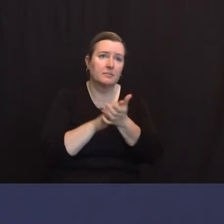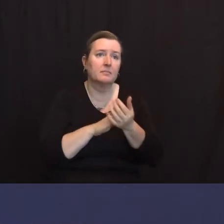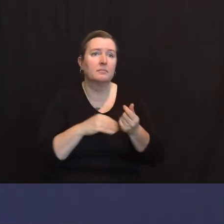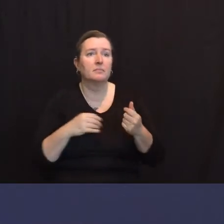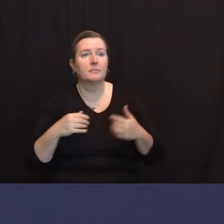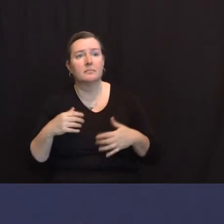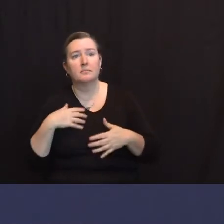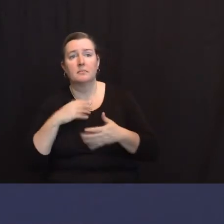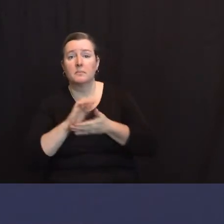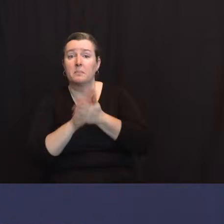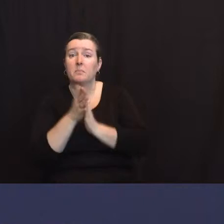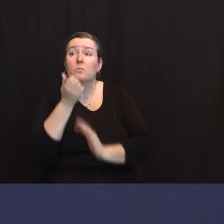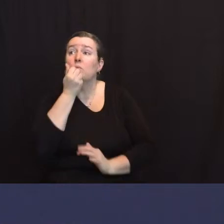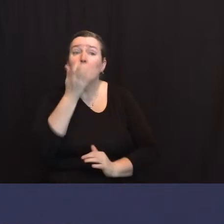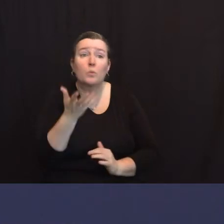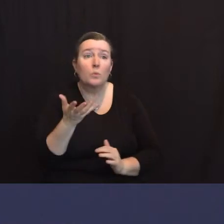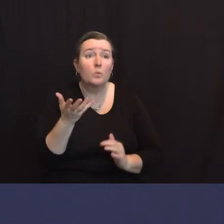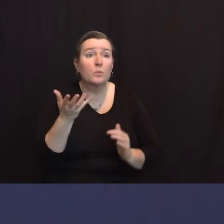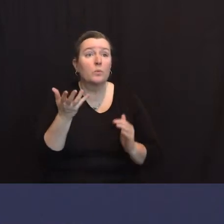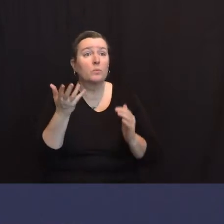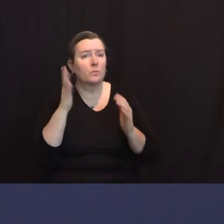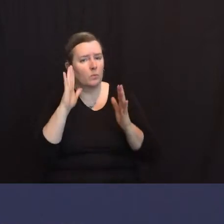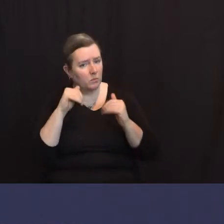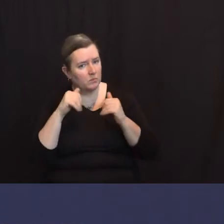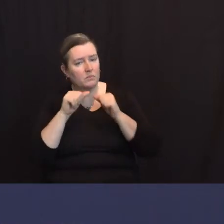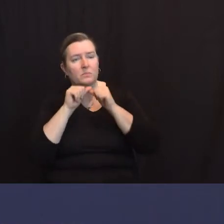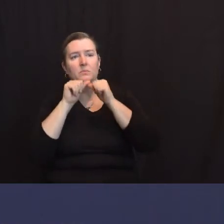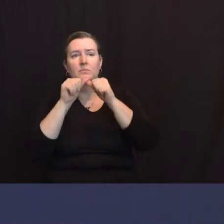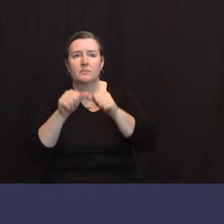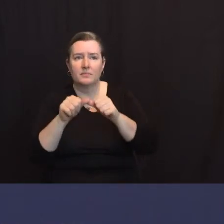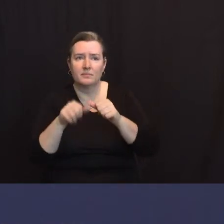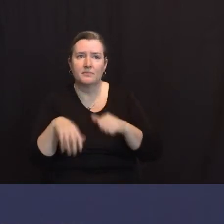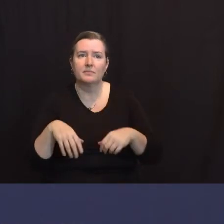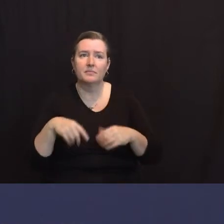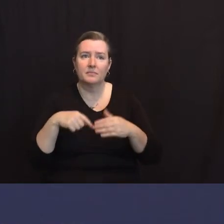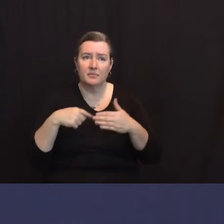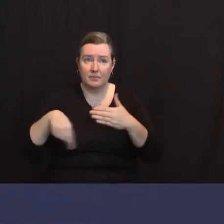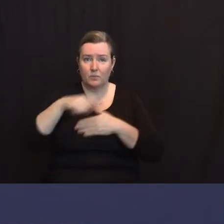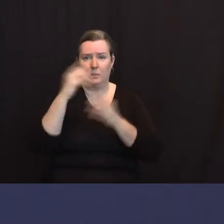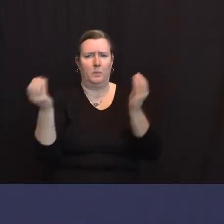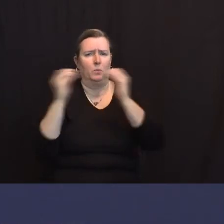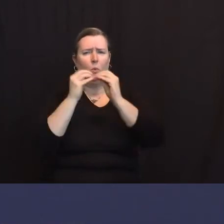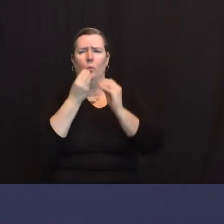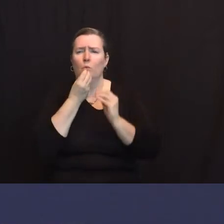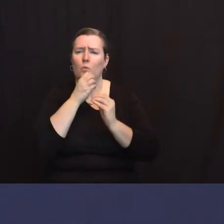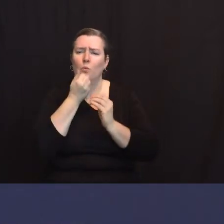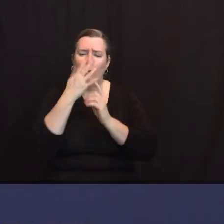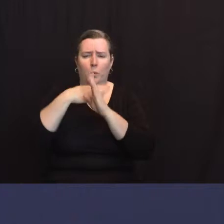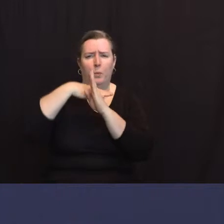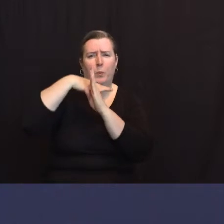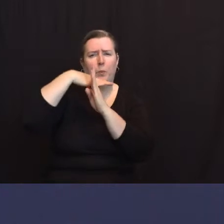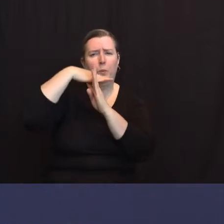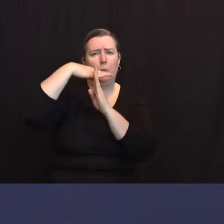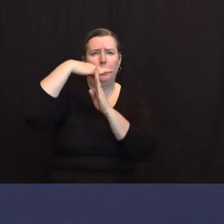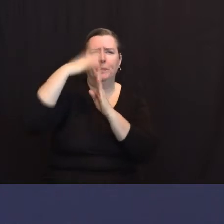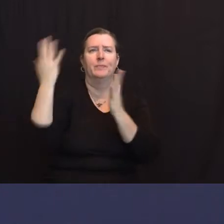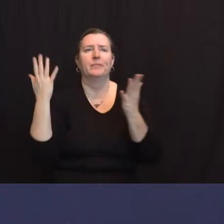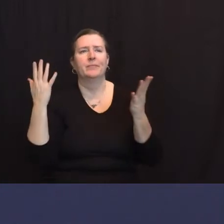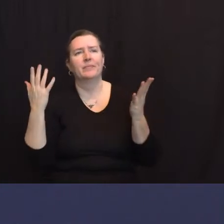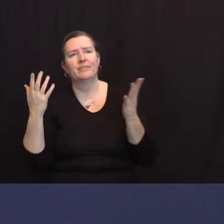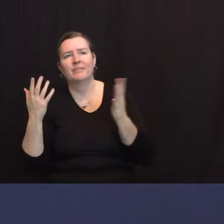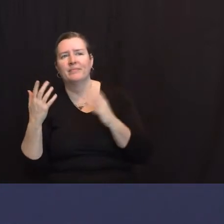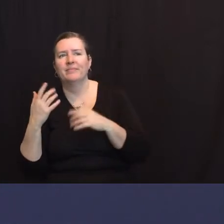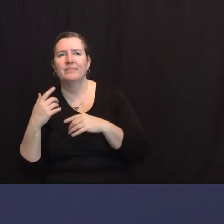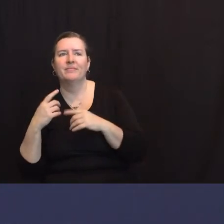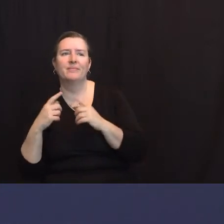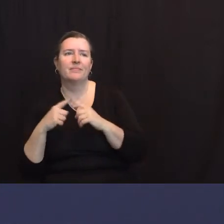today, and we'll get some of that next week where it's going to be meaningfully warmer, and most importantly, after the next few weeks, a quantum leap up